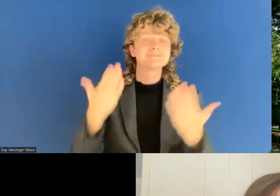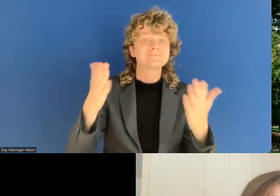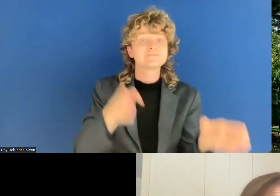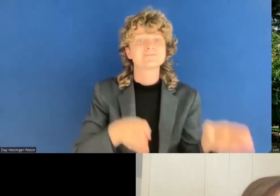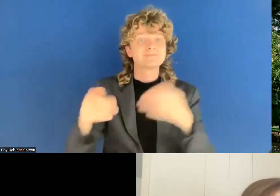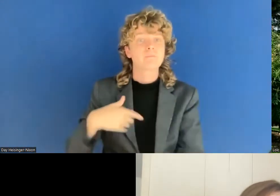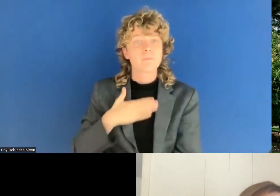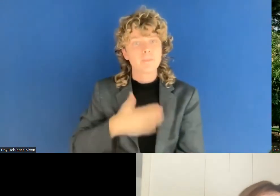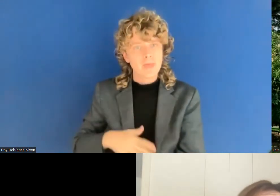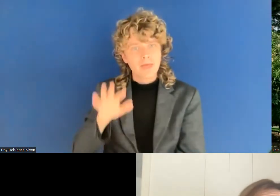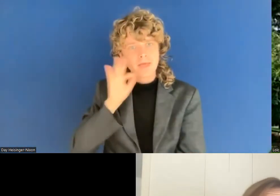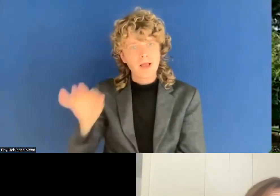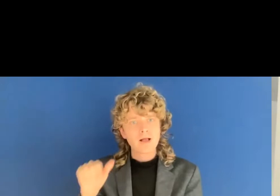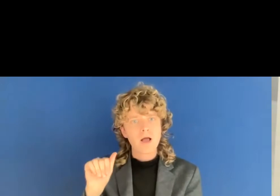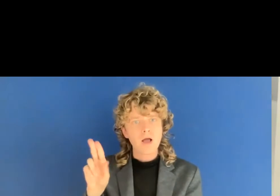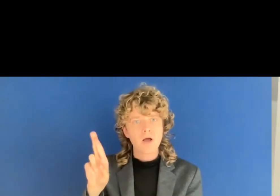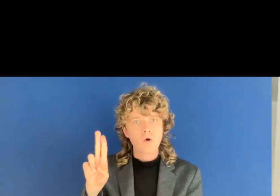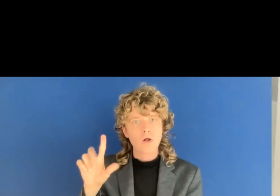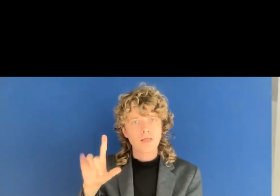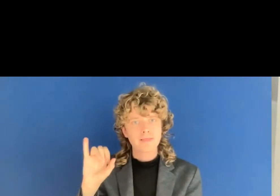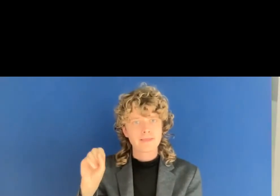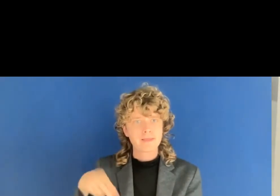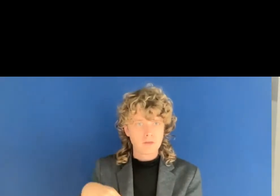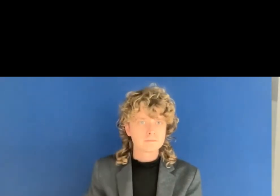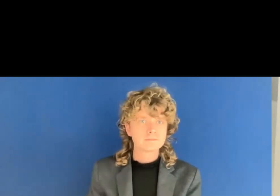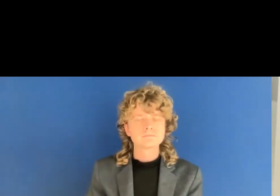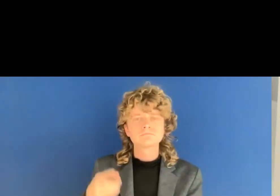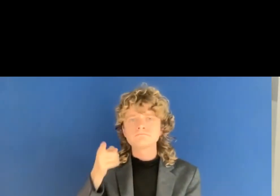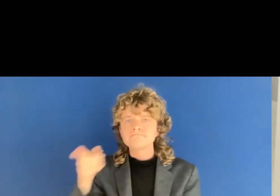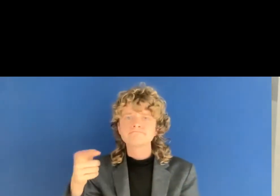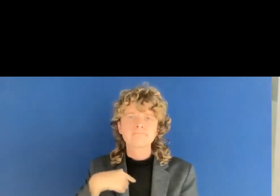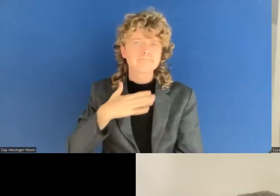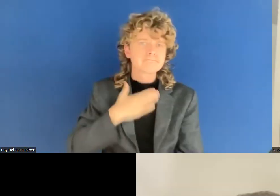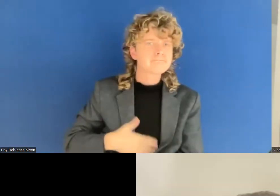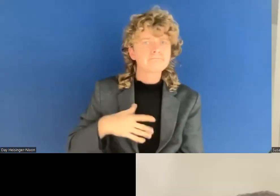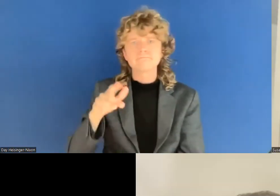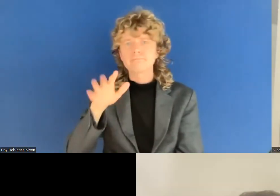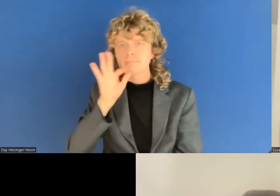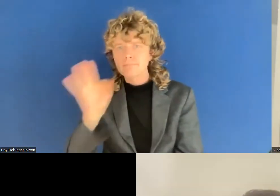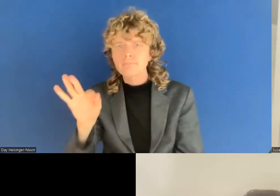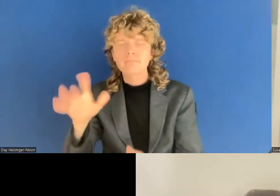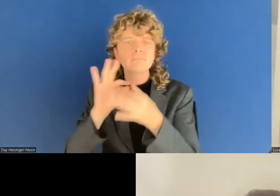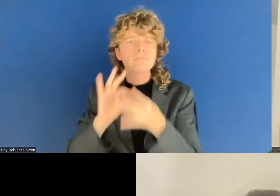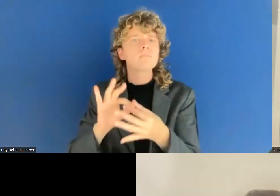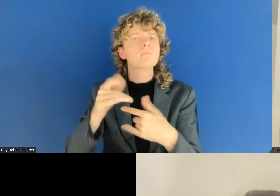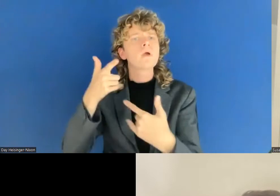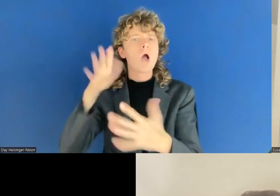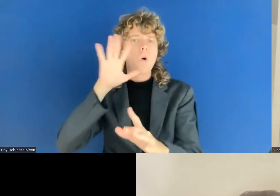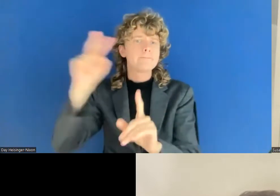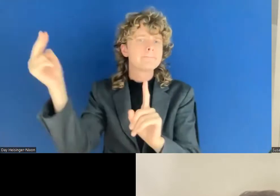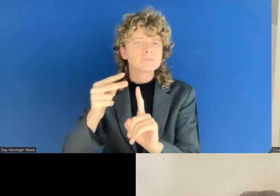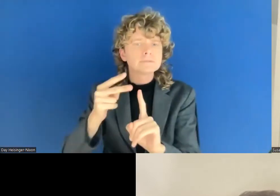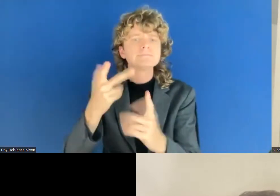an accessibility expert, auditor, or tester perspective. What would you like to see from the update of the EN? How could we make